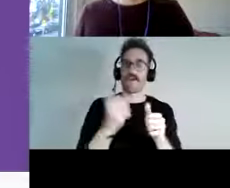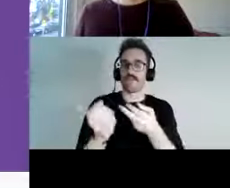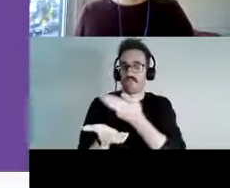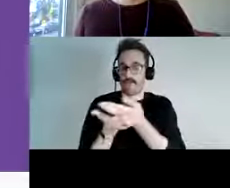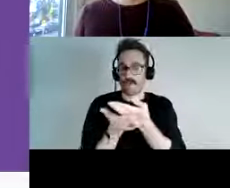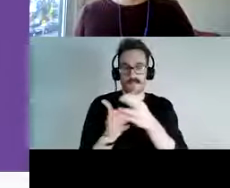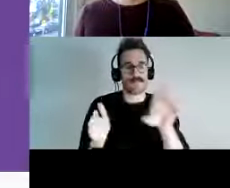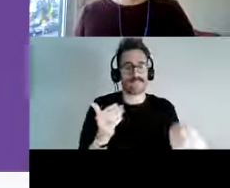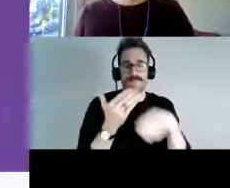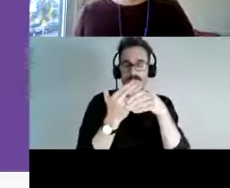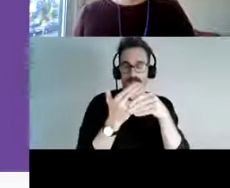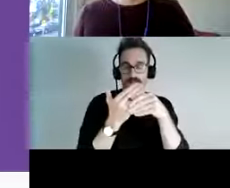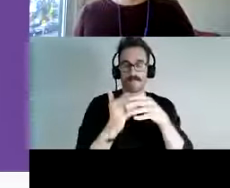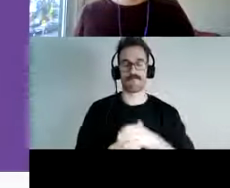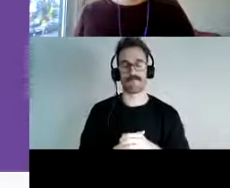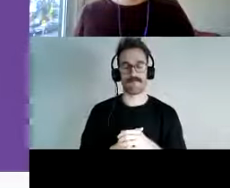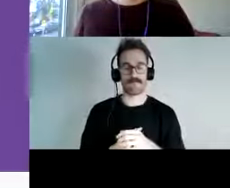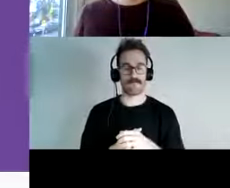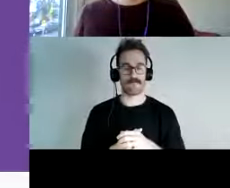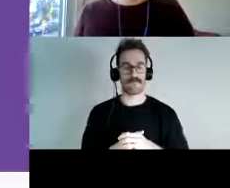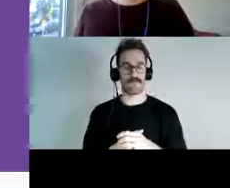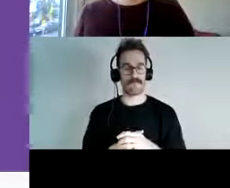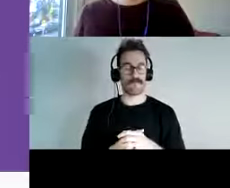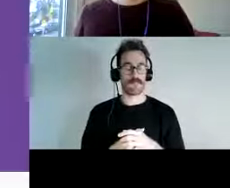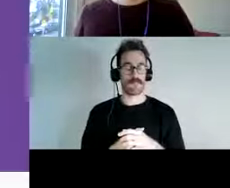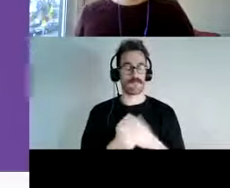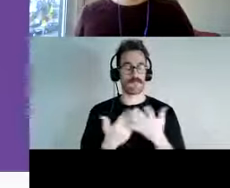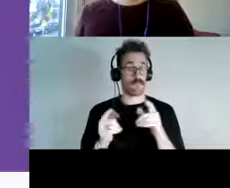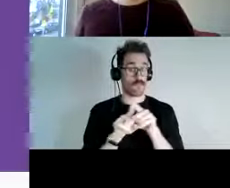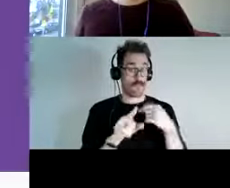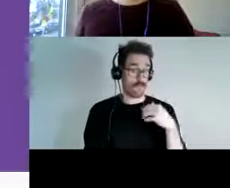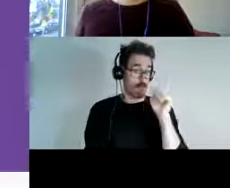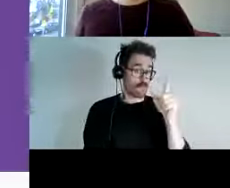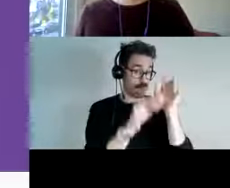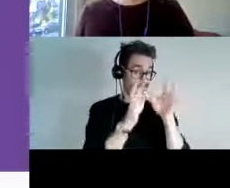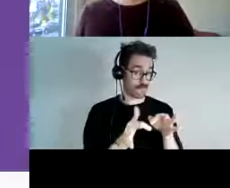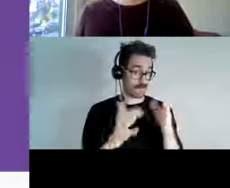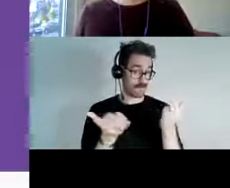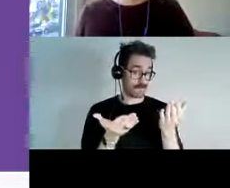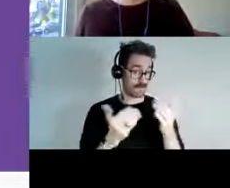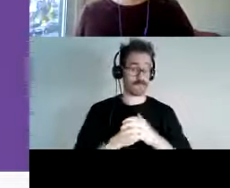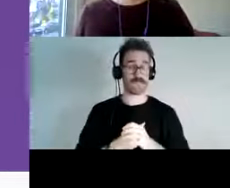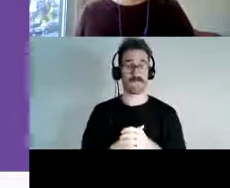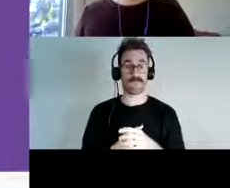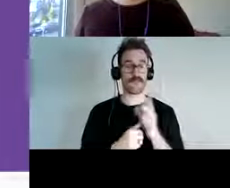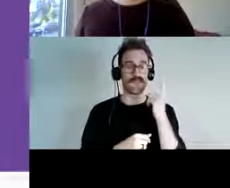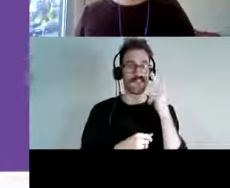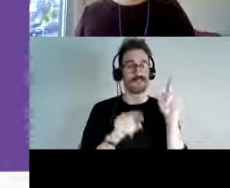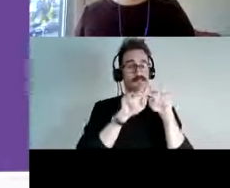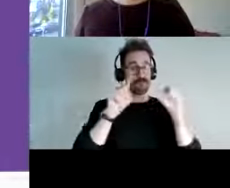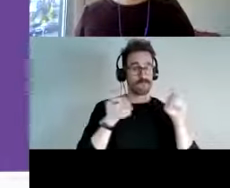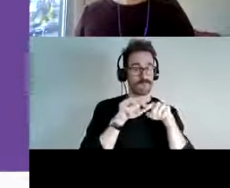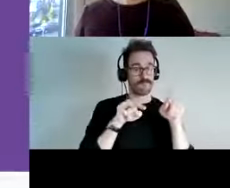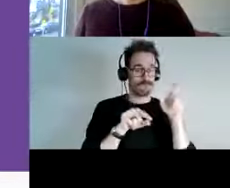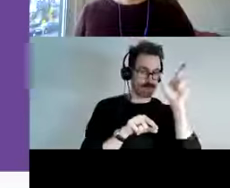be shared with us today. We do have ASL interpreters joining us today, and you will see them at the